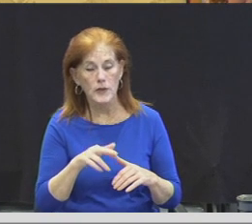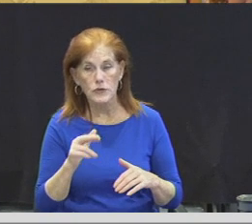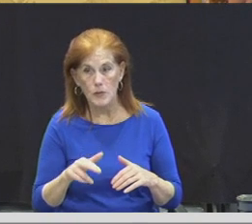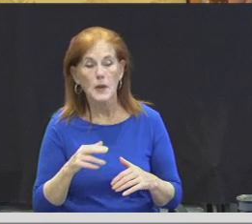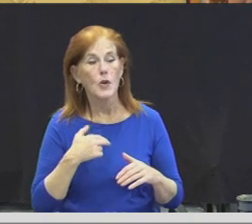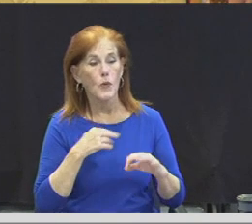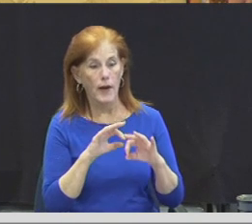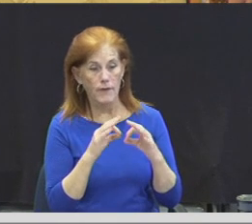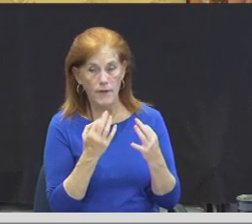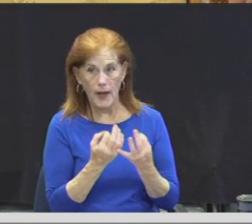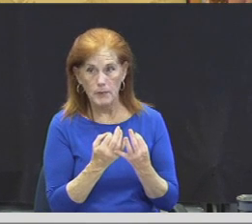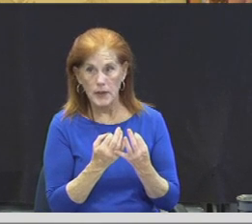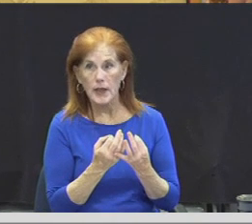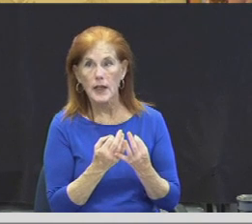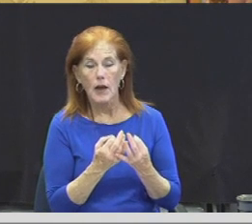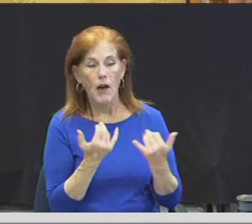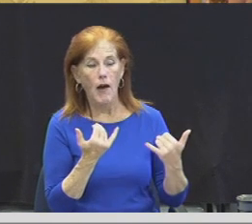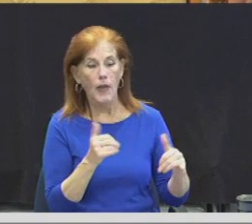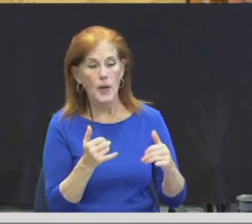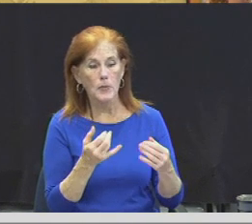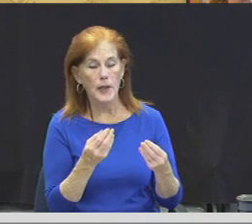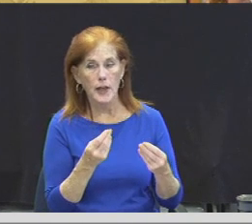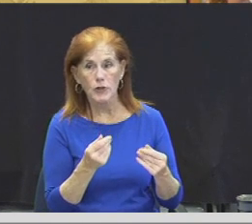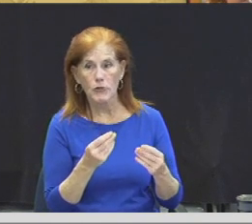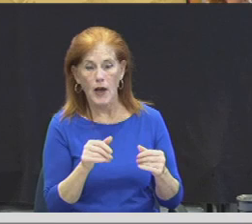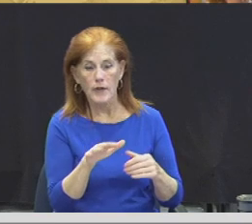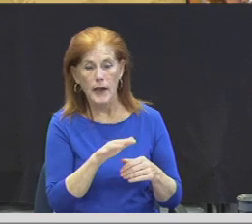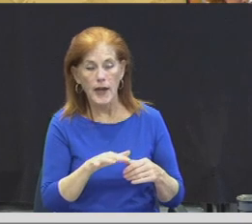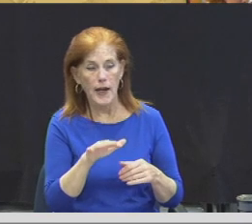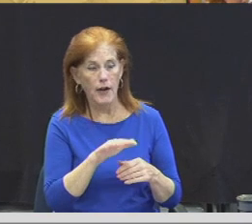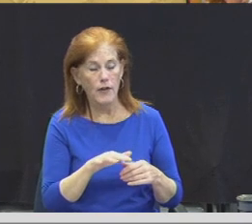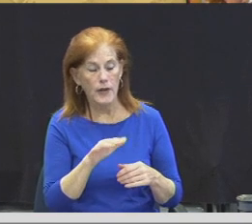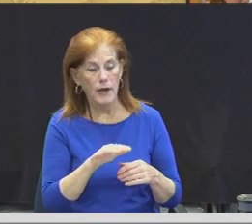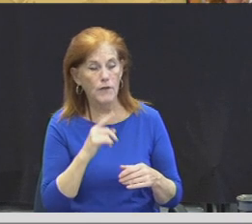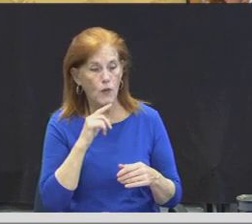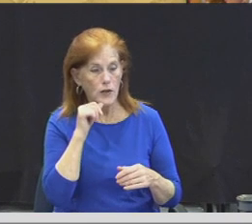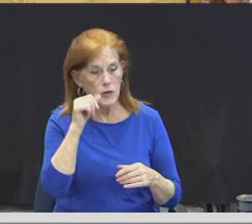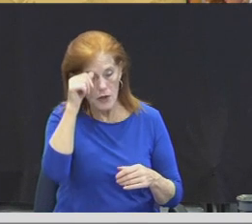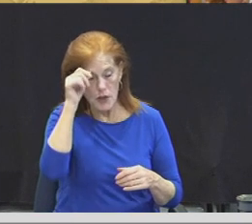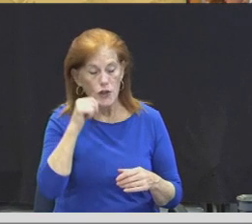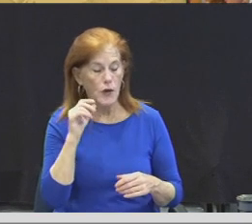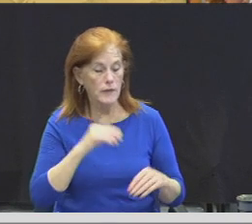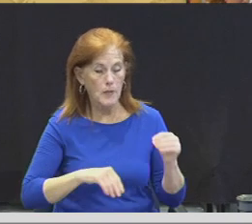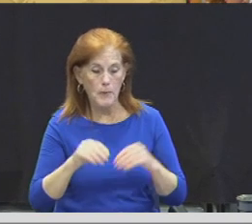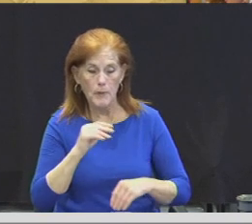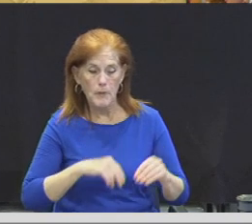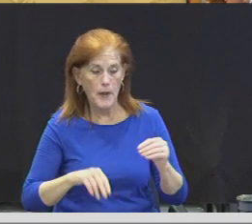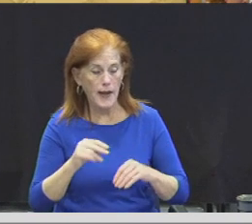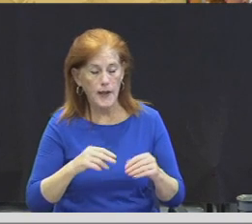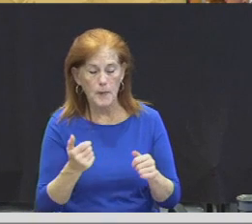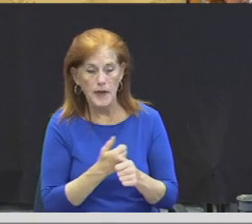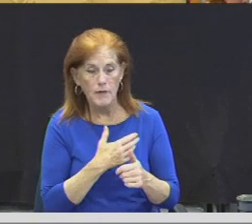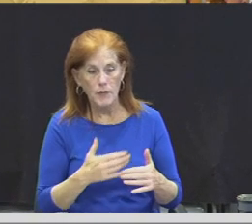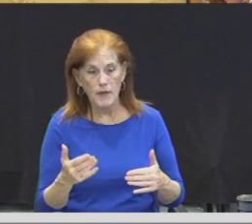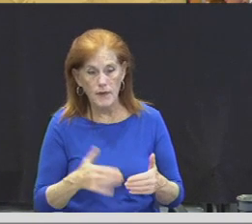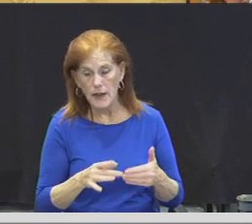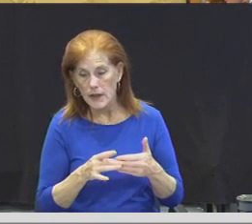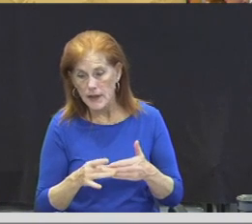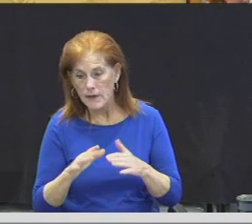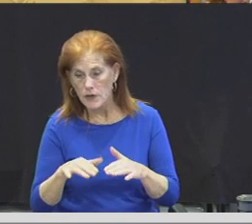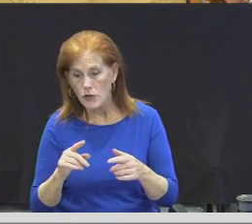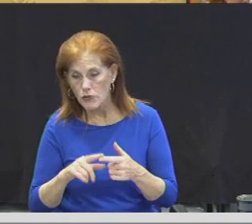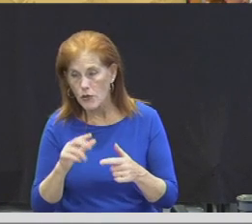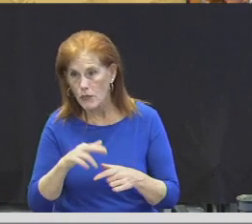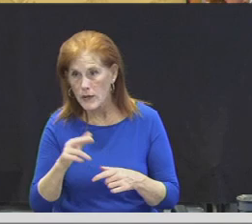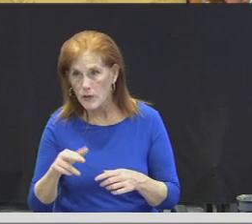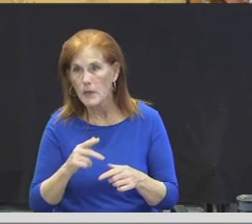on the kind of playground side. So you don't have to leave the playground to pack up the kids in the stroller and all your other gear to take the kids to the restroom. And